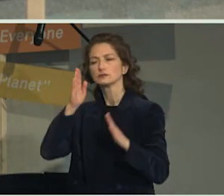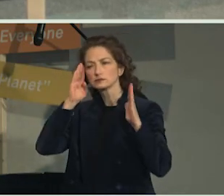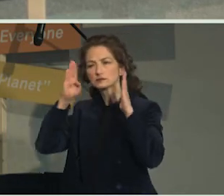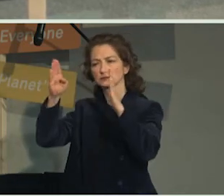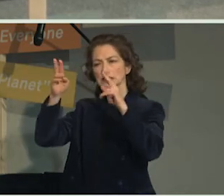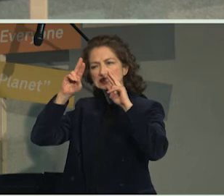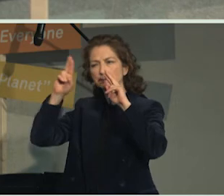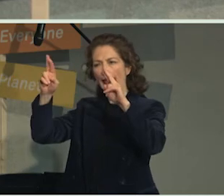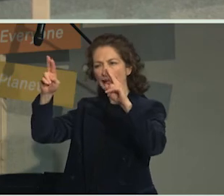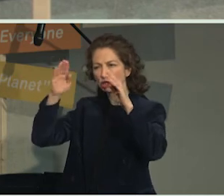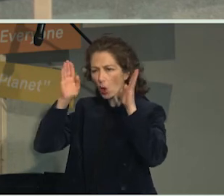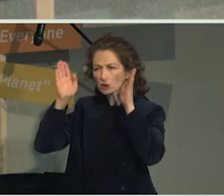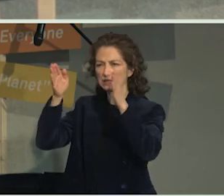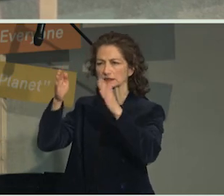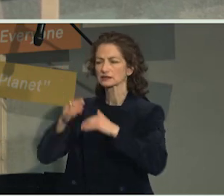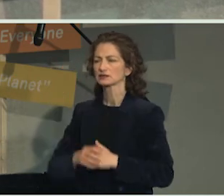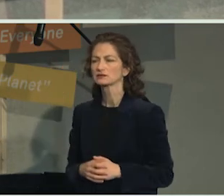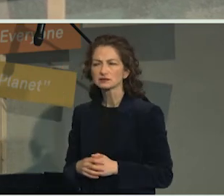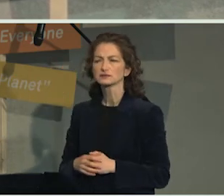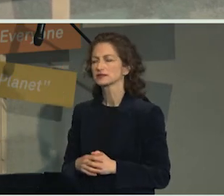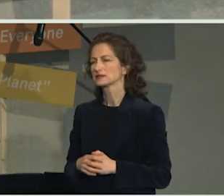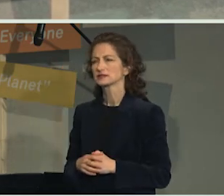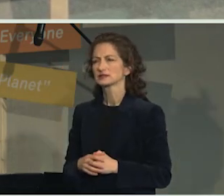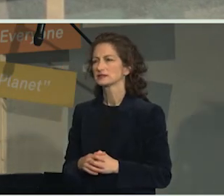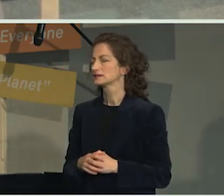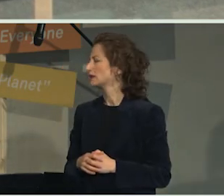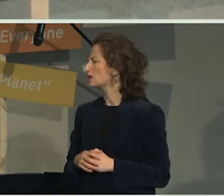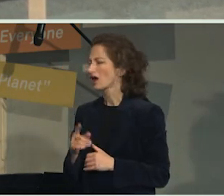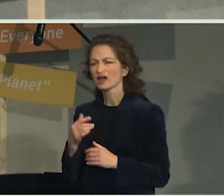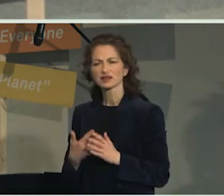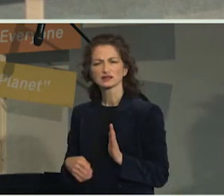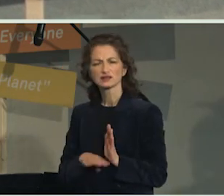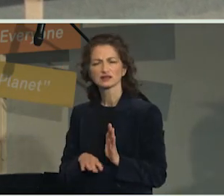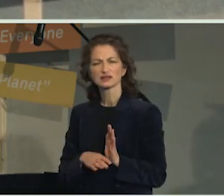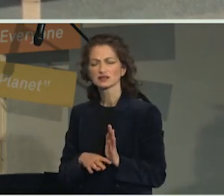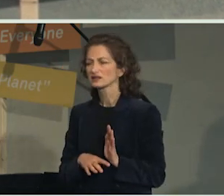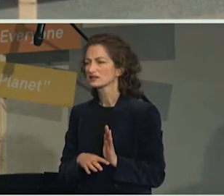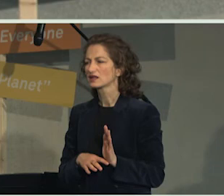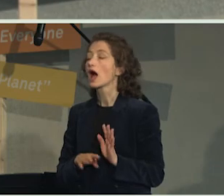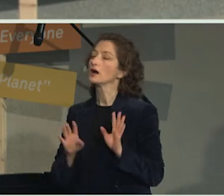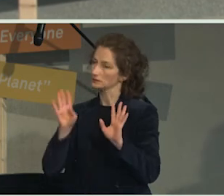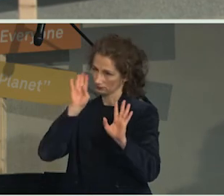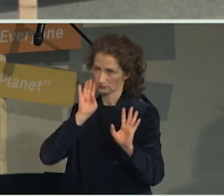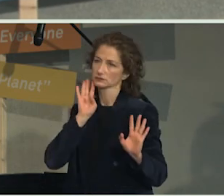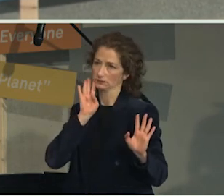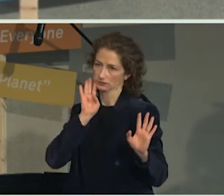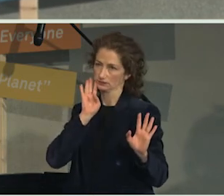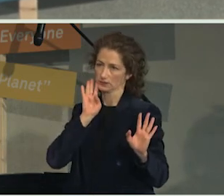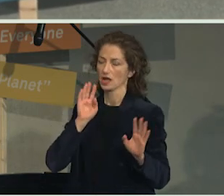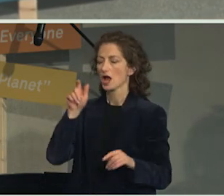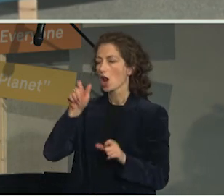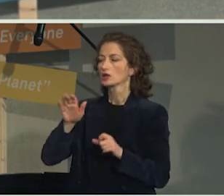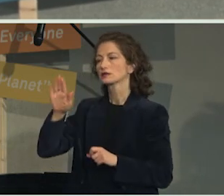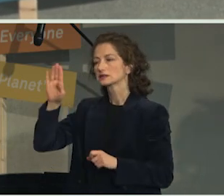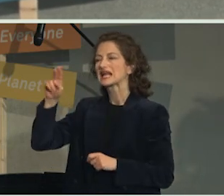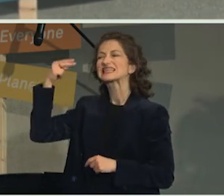respectful. And then I feel like I have one more rule. Oh, yes, this is a good one. Respect people's titles and pronouns. If someone is, you know what